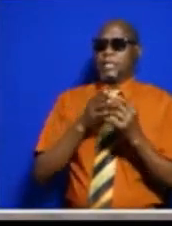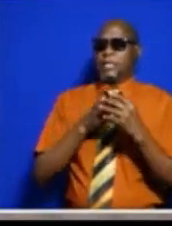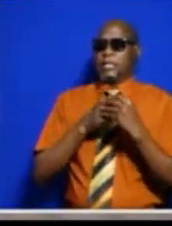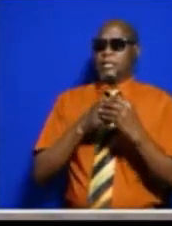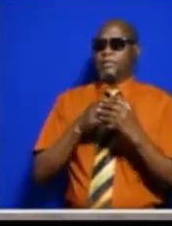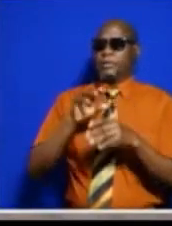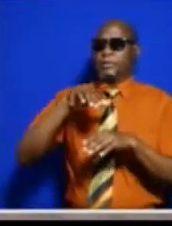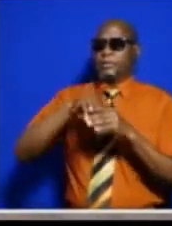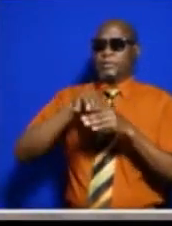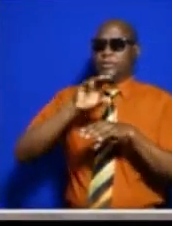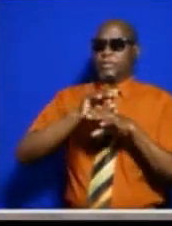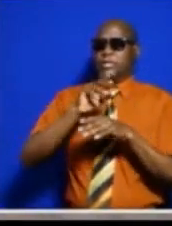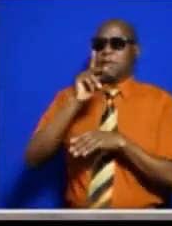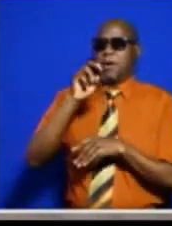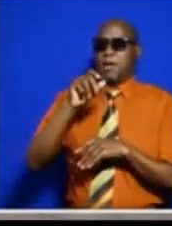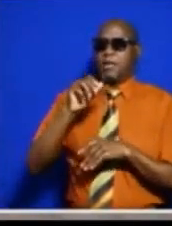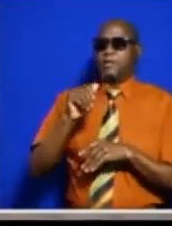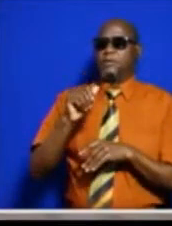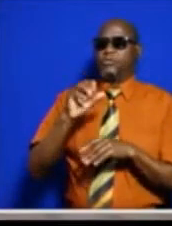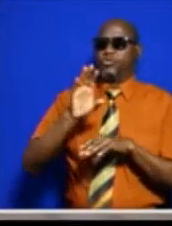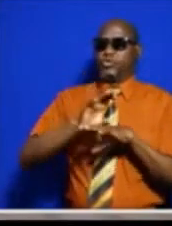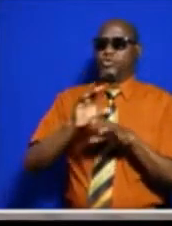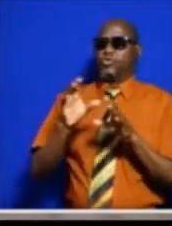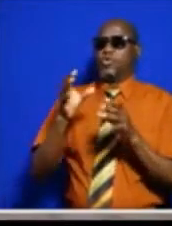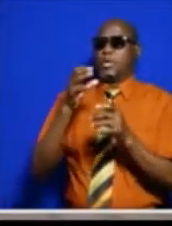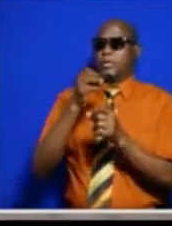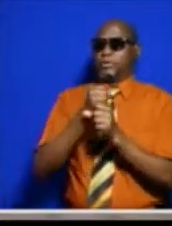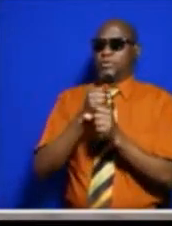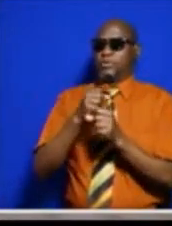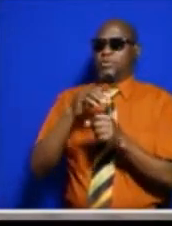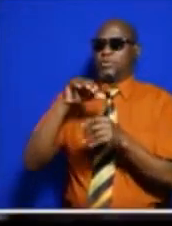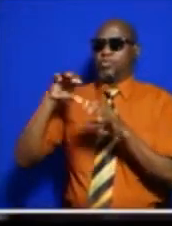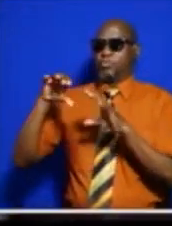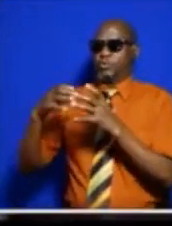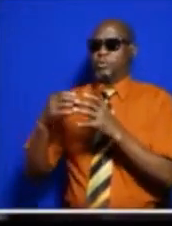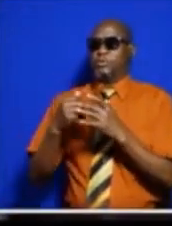in church, parachurch organizations and community. He